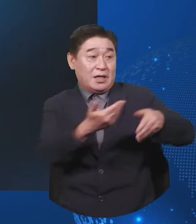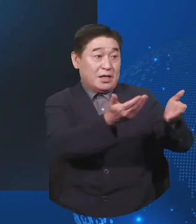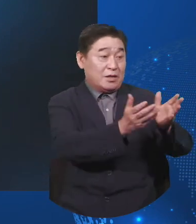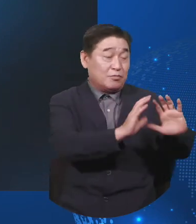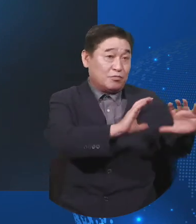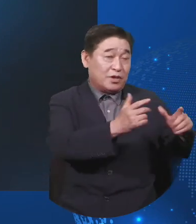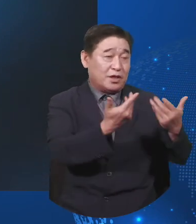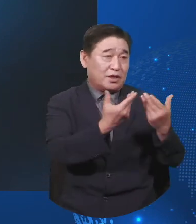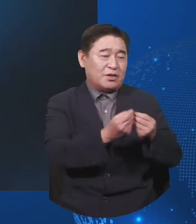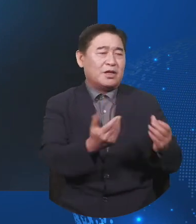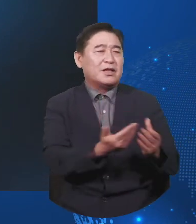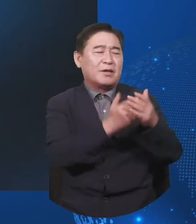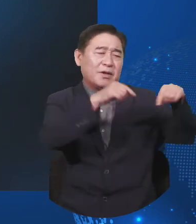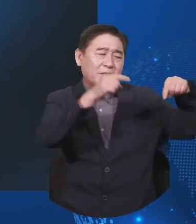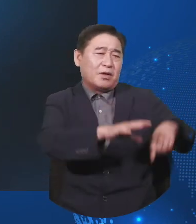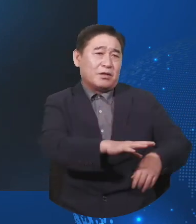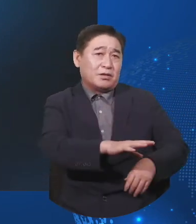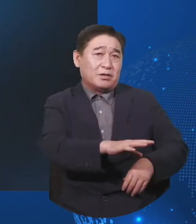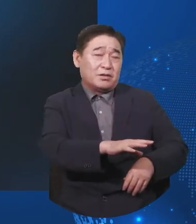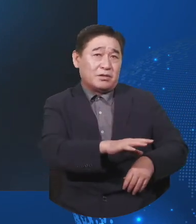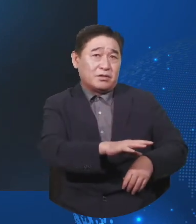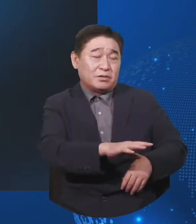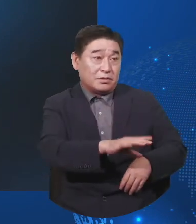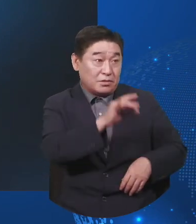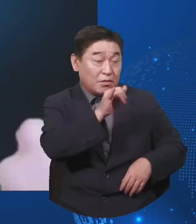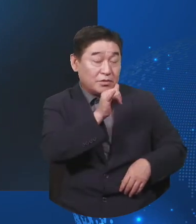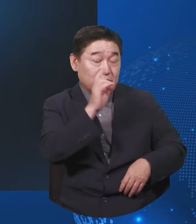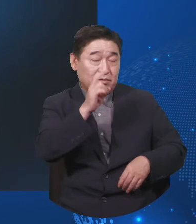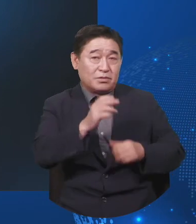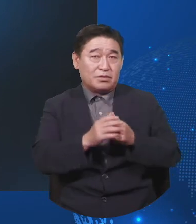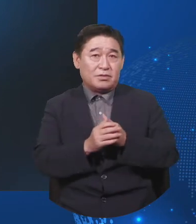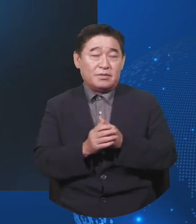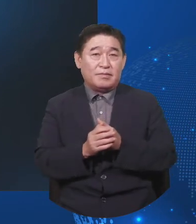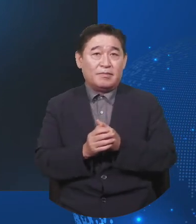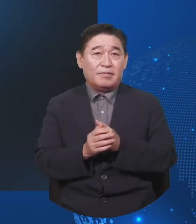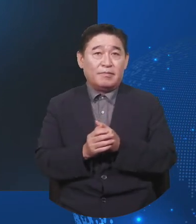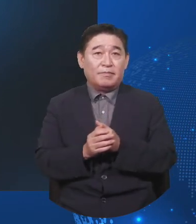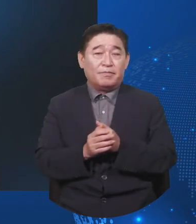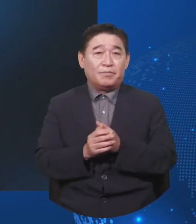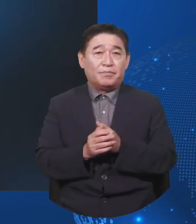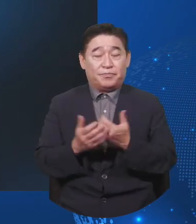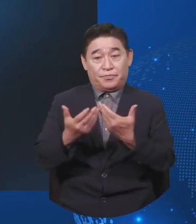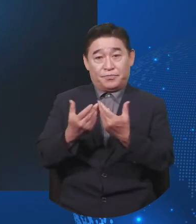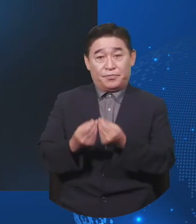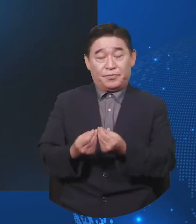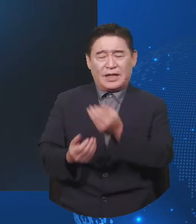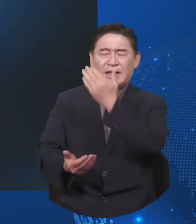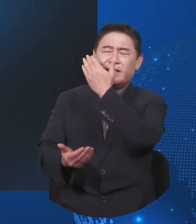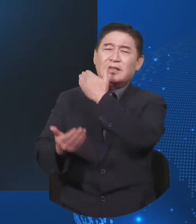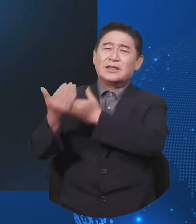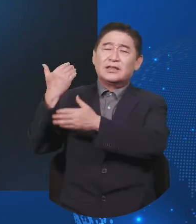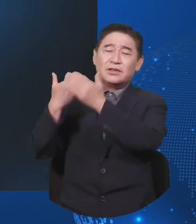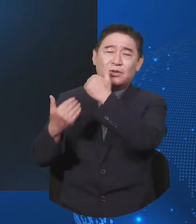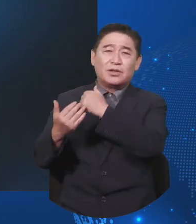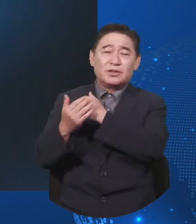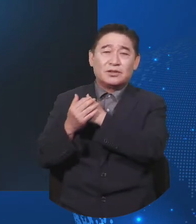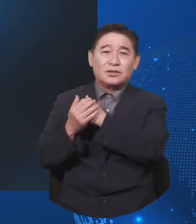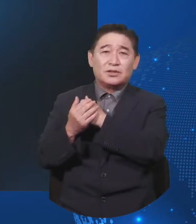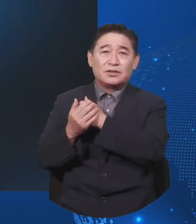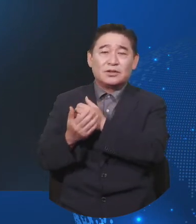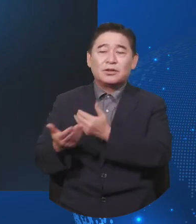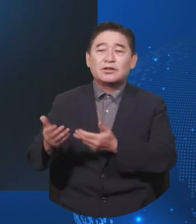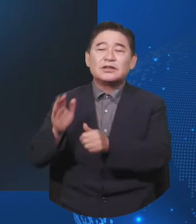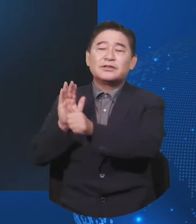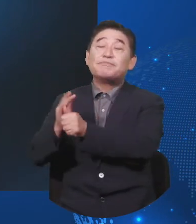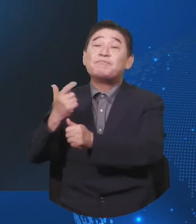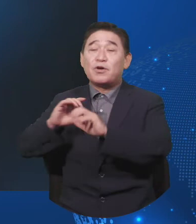cooperation agency. And like the traditional donors, a separate agency or a part of their Ministry